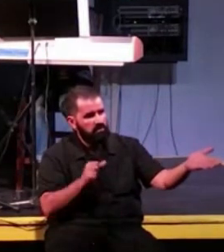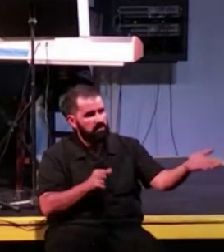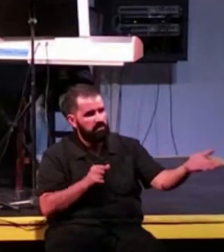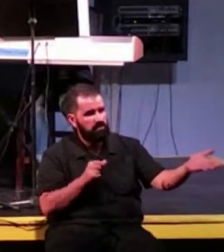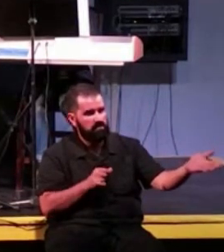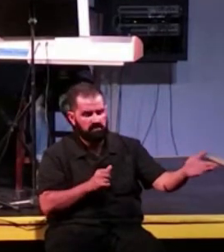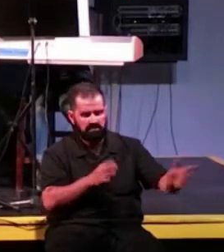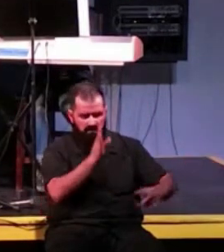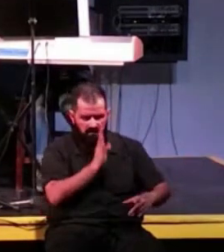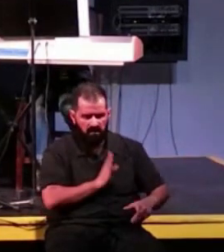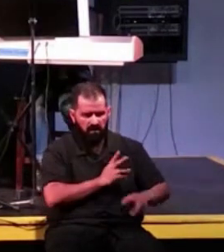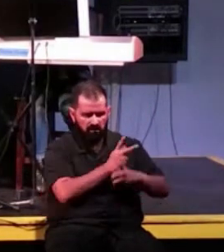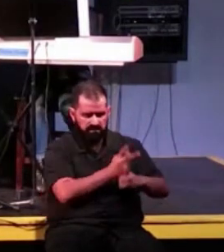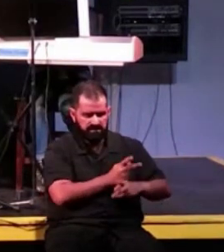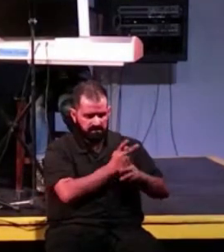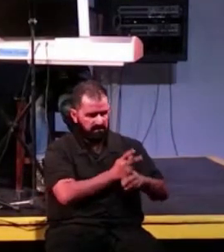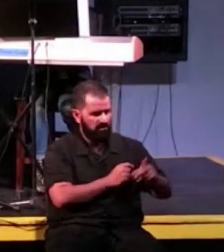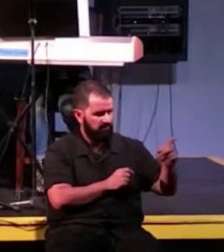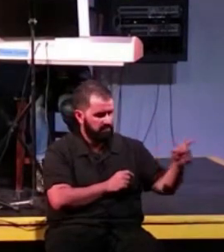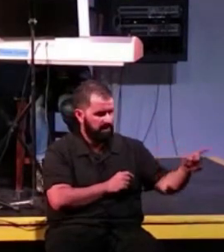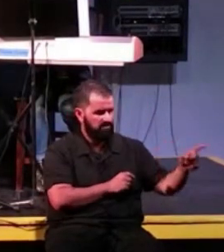and God was providing,